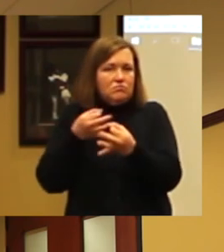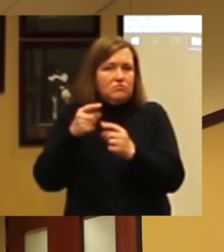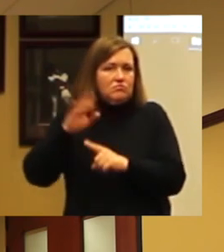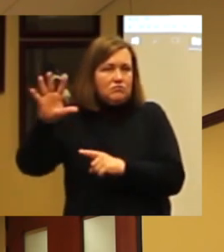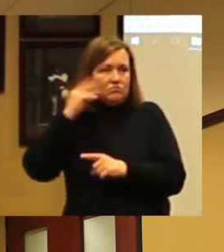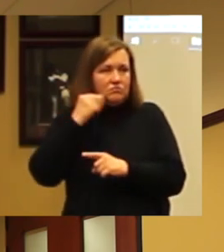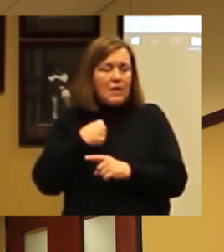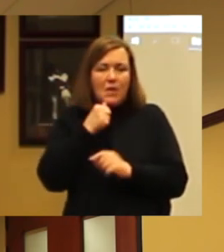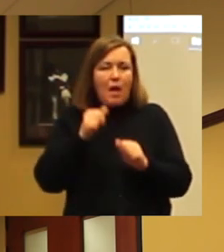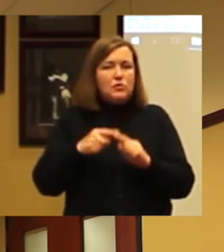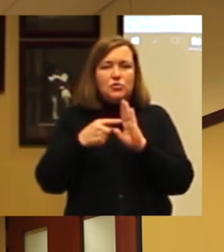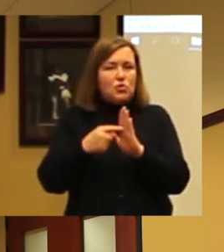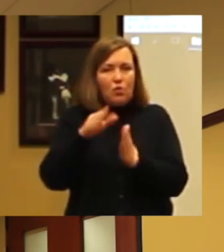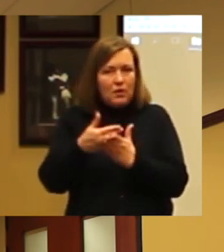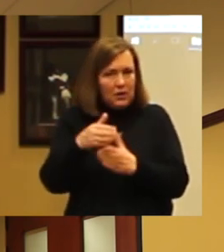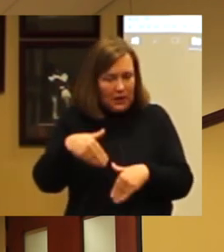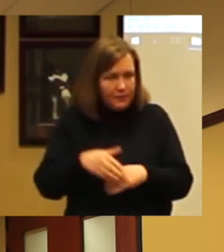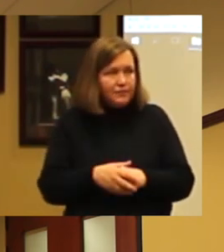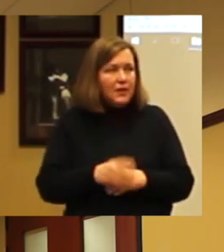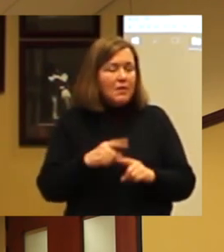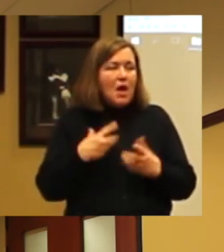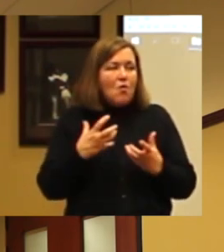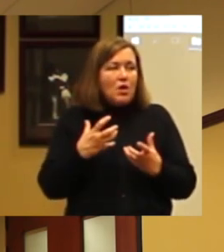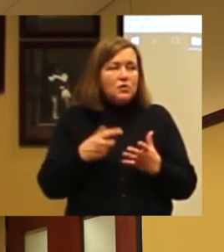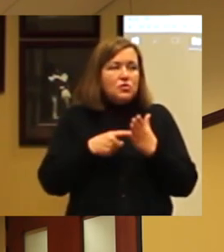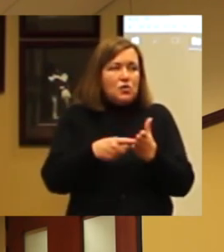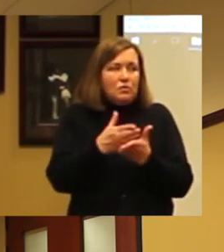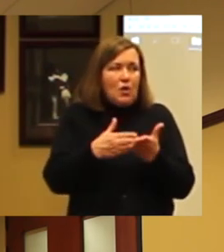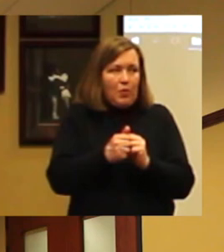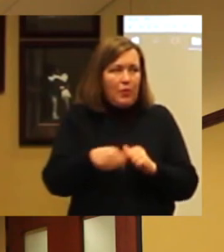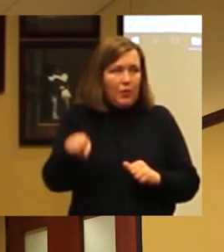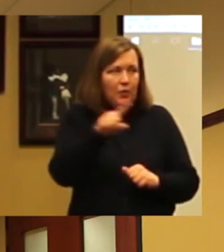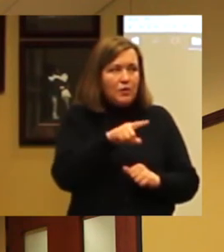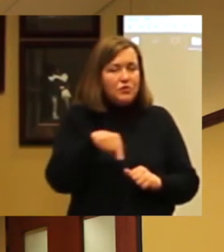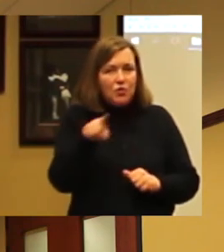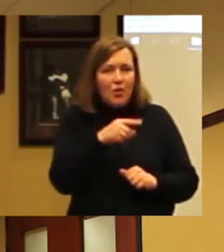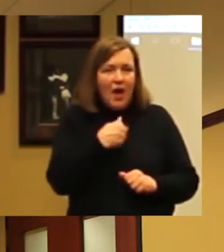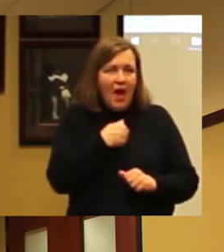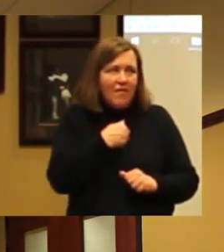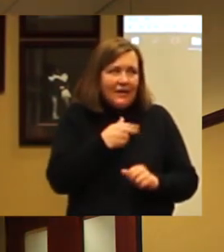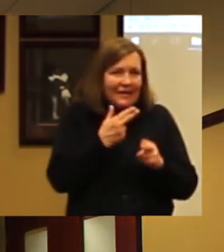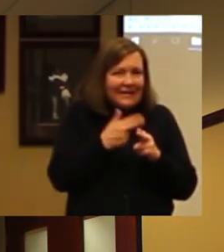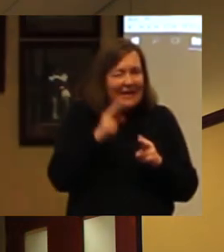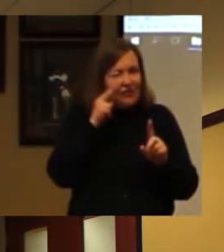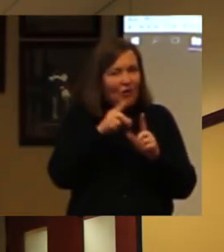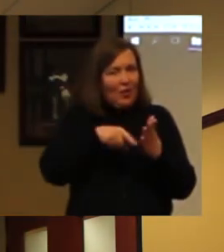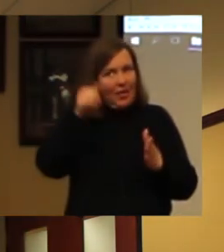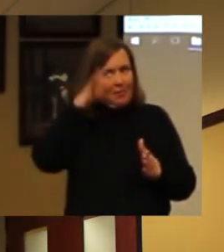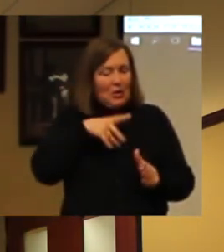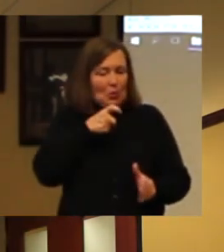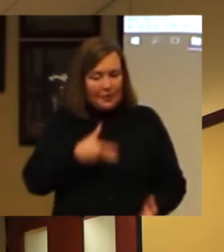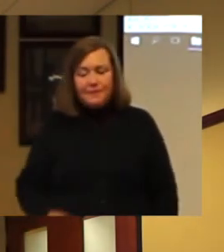show yet. But I want to share this with you, so you have a little bit of a view on who he is.